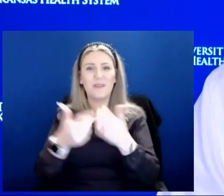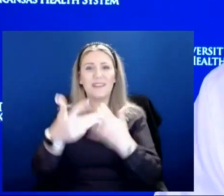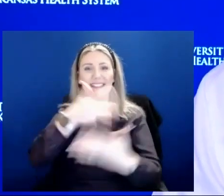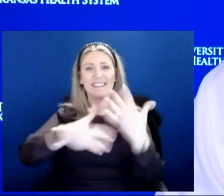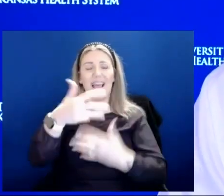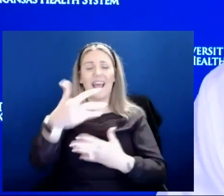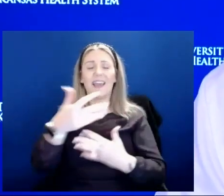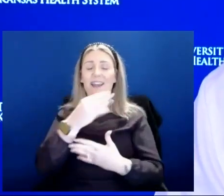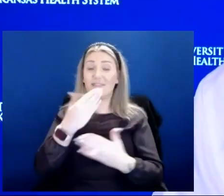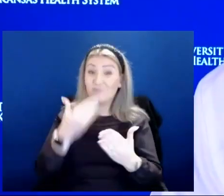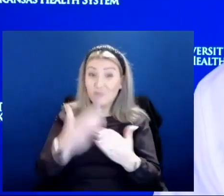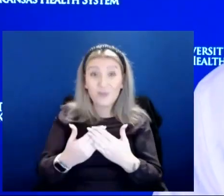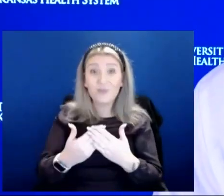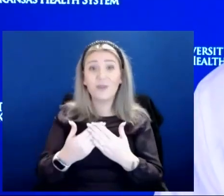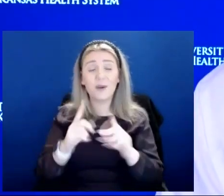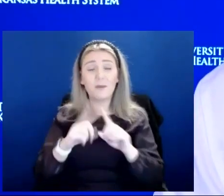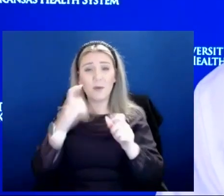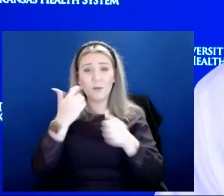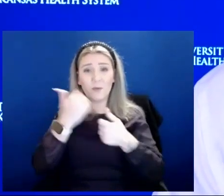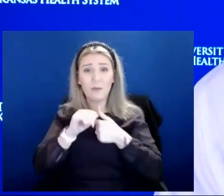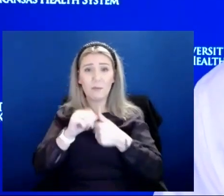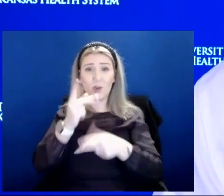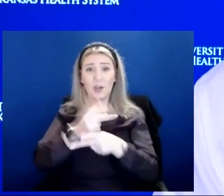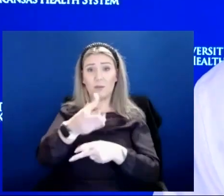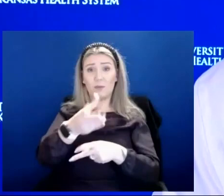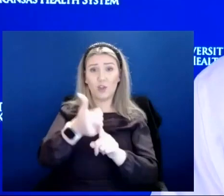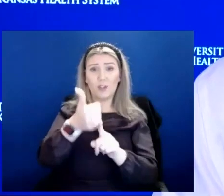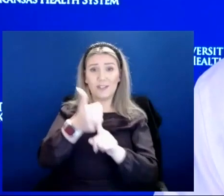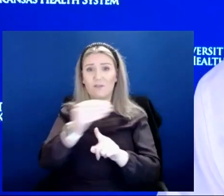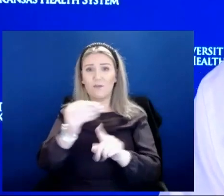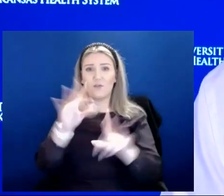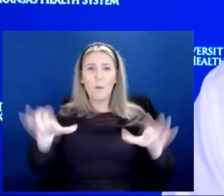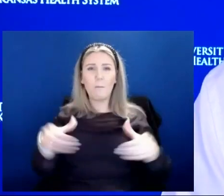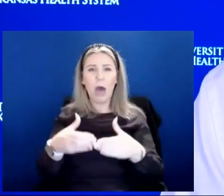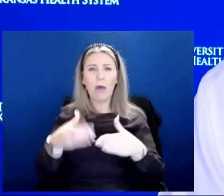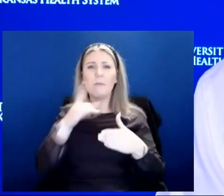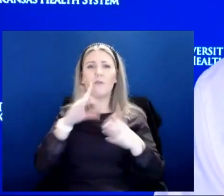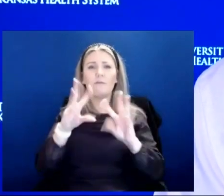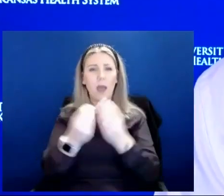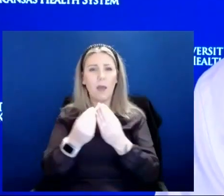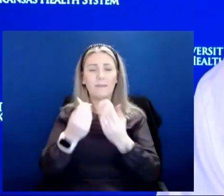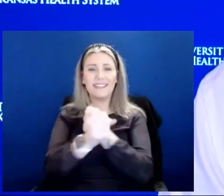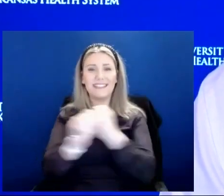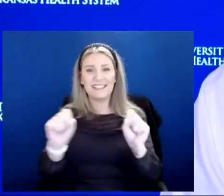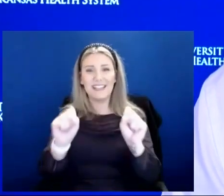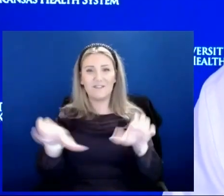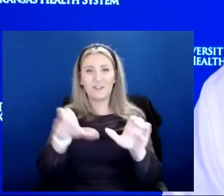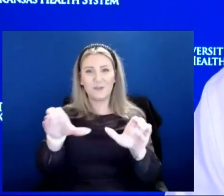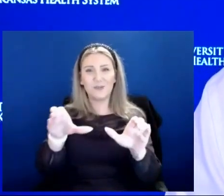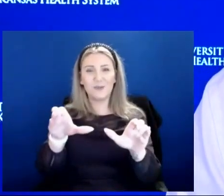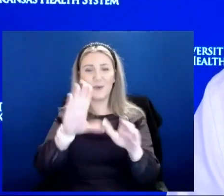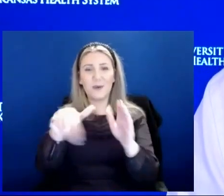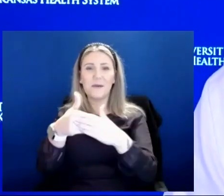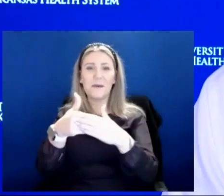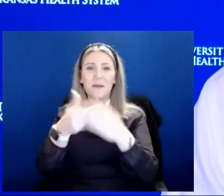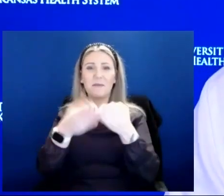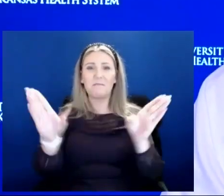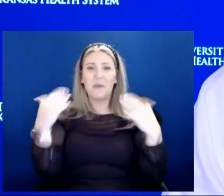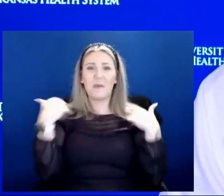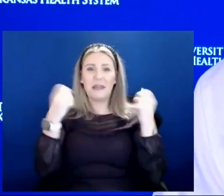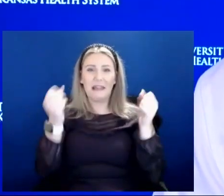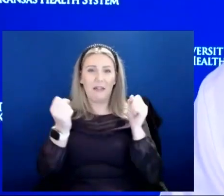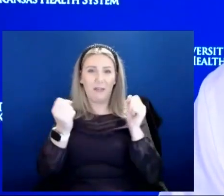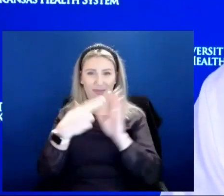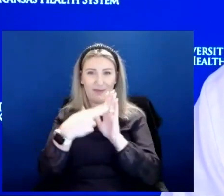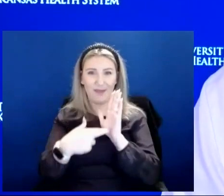remember to keep yourself and your bubble or your family safe, and doing those public health guidance and those